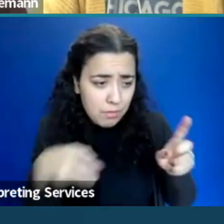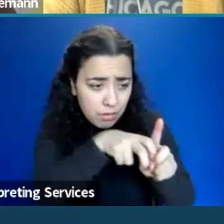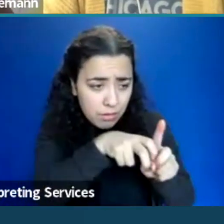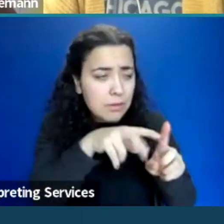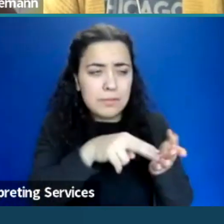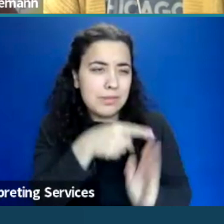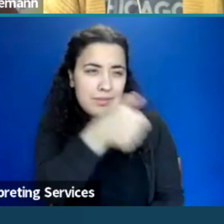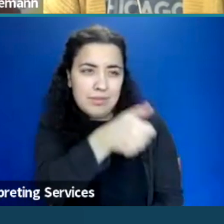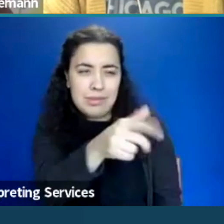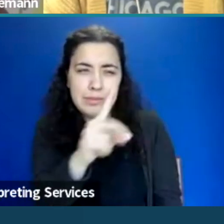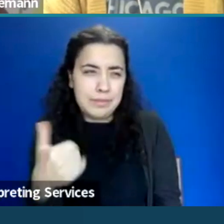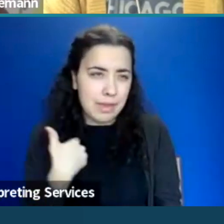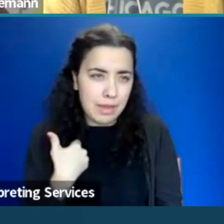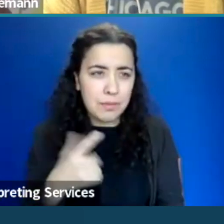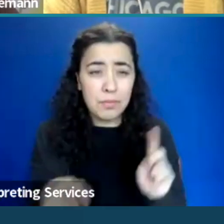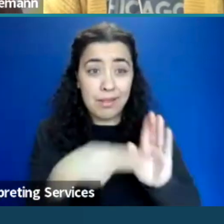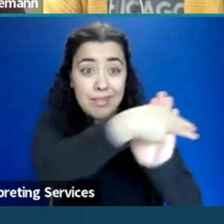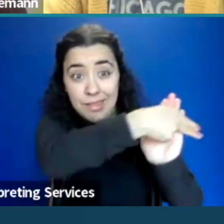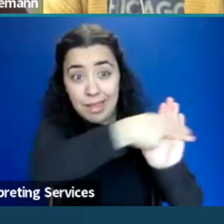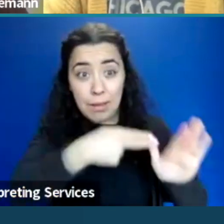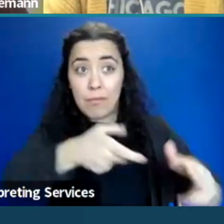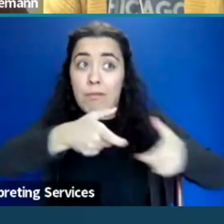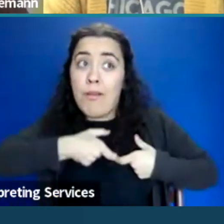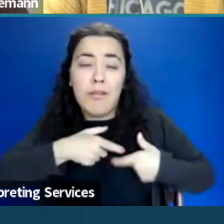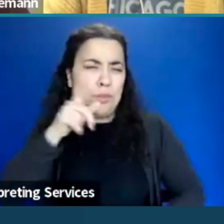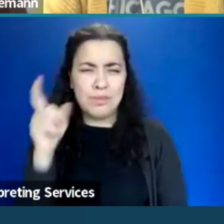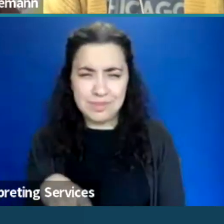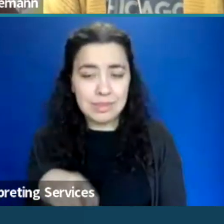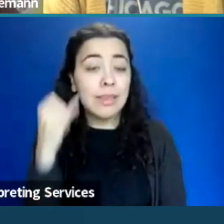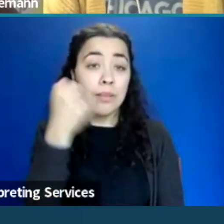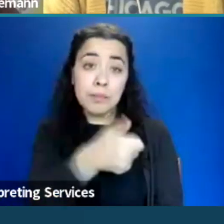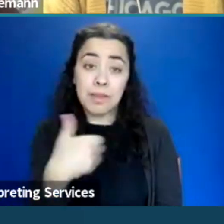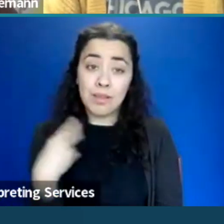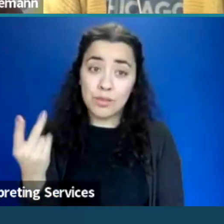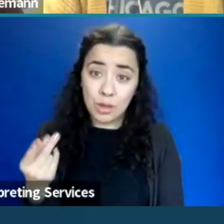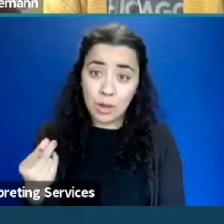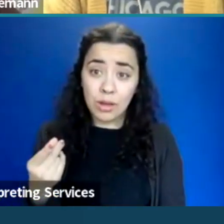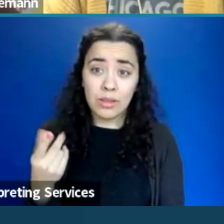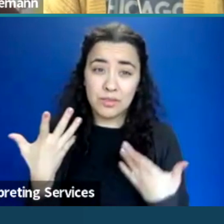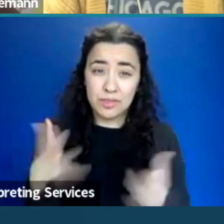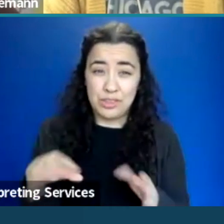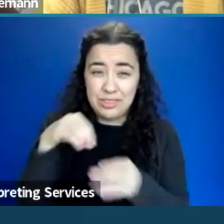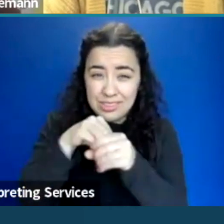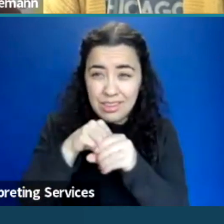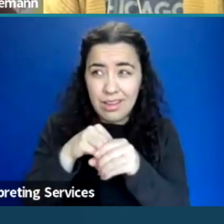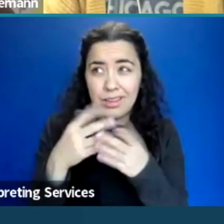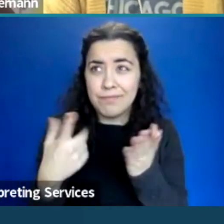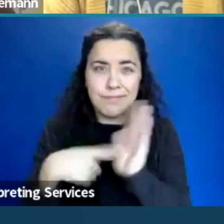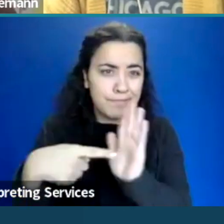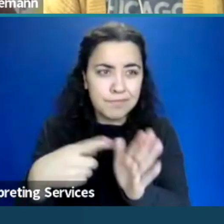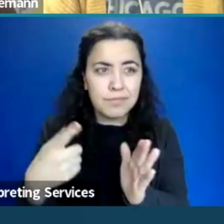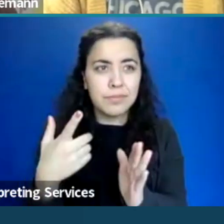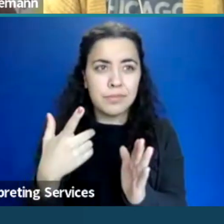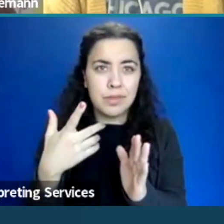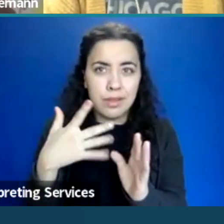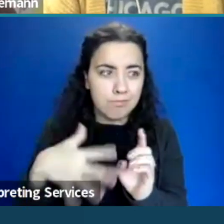to label them, especially because if they have a dog and they're already inside, let's say the main